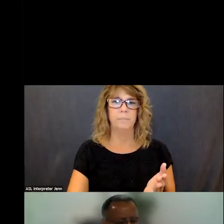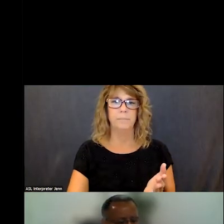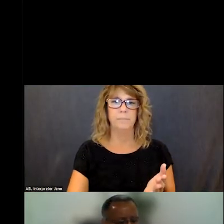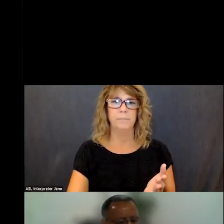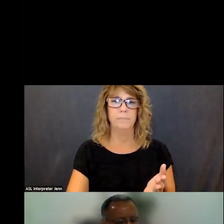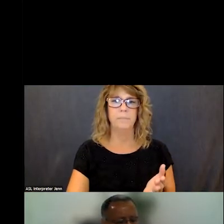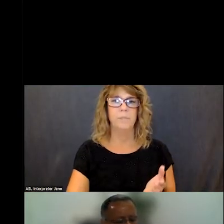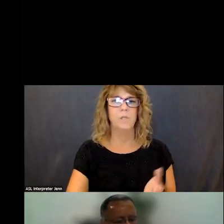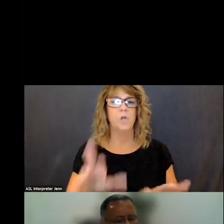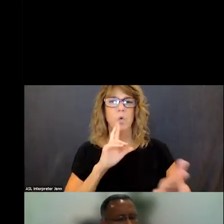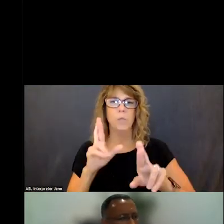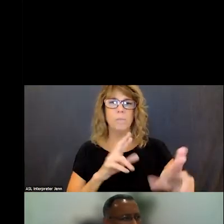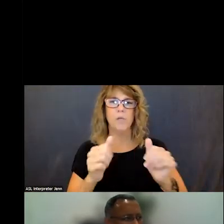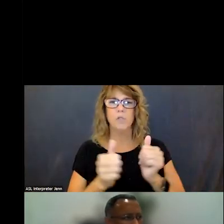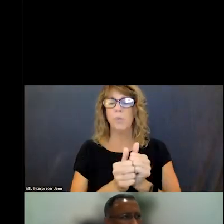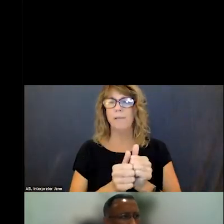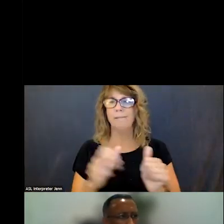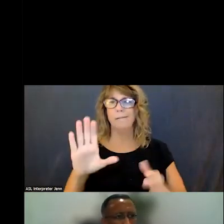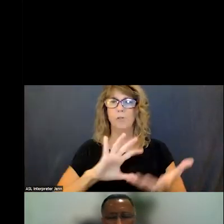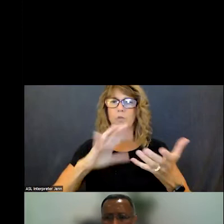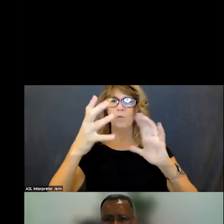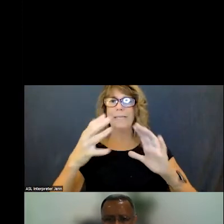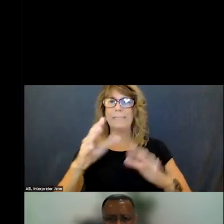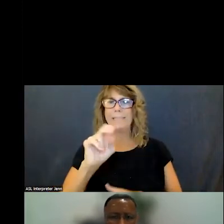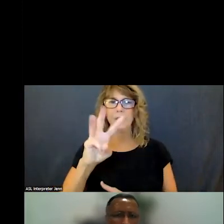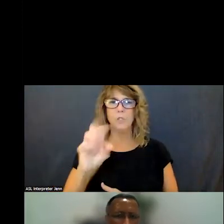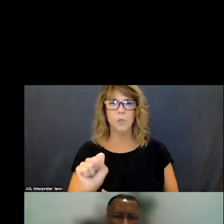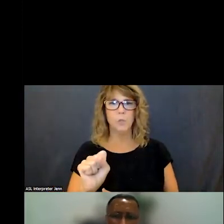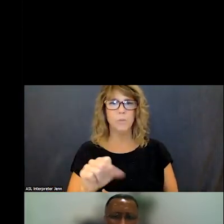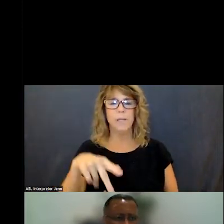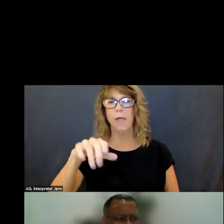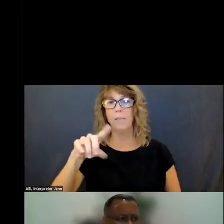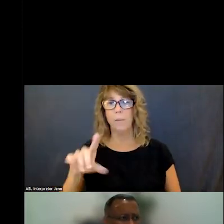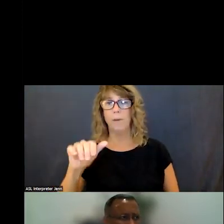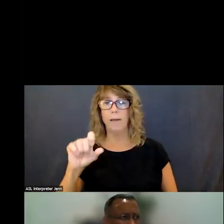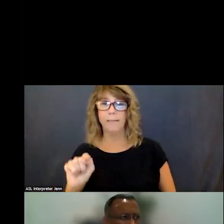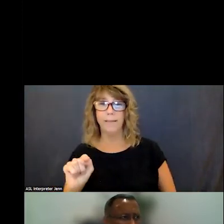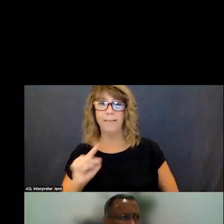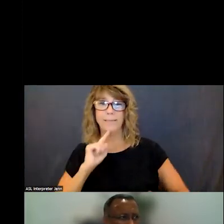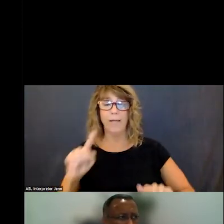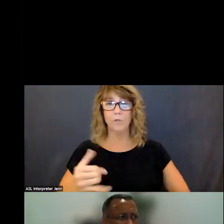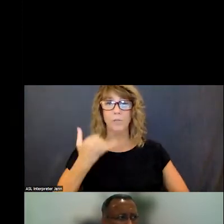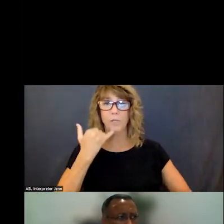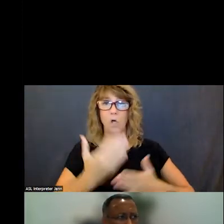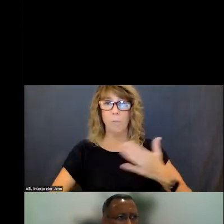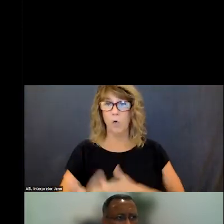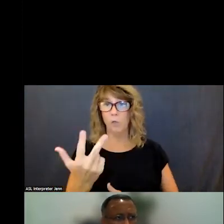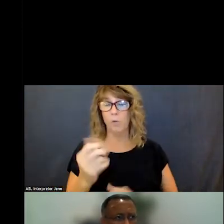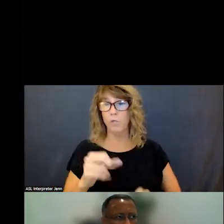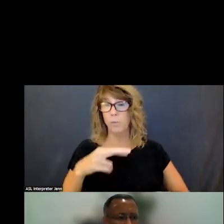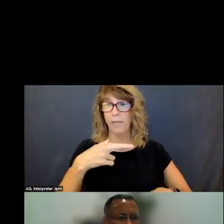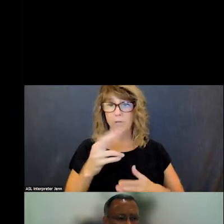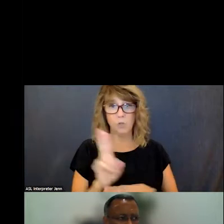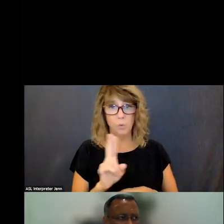you. Just to take a look at a couple of them. The podcast, Answering the Call, Part 3 would be one thing that you can certainly reference. Also on that